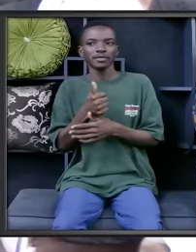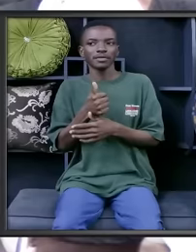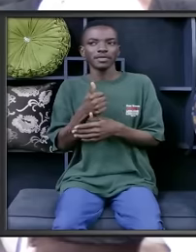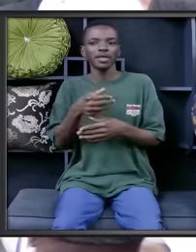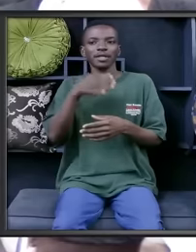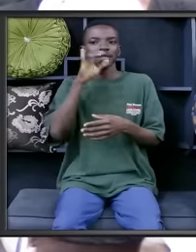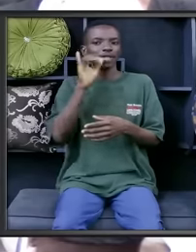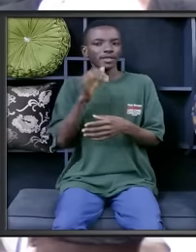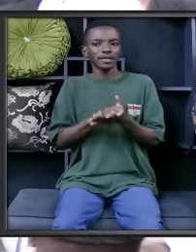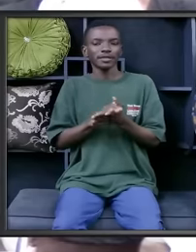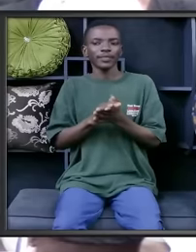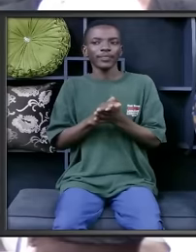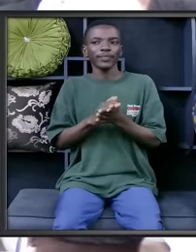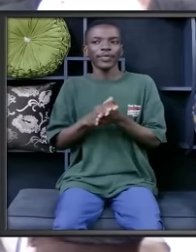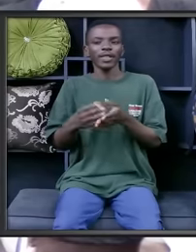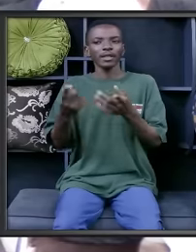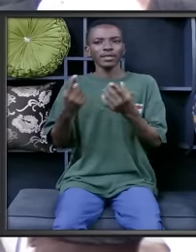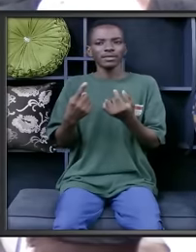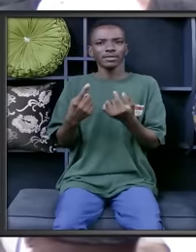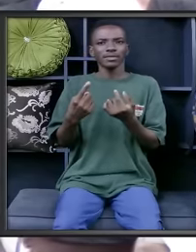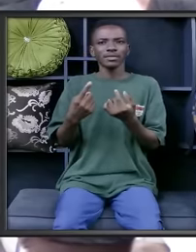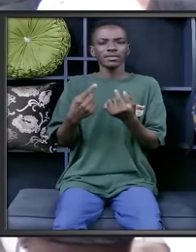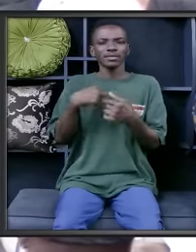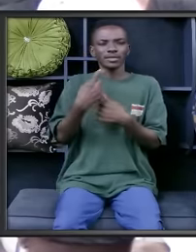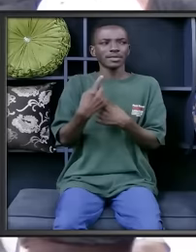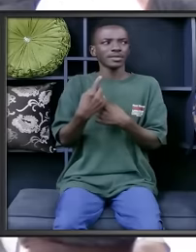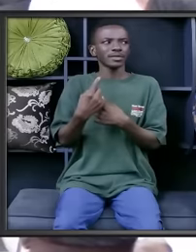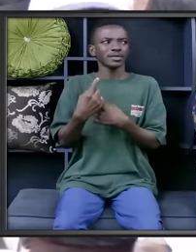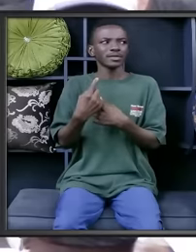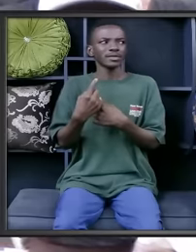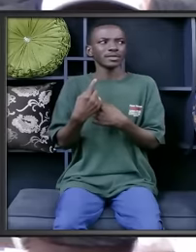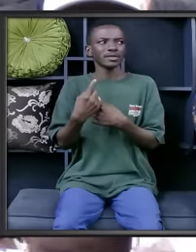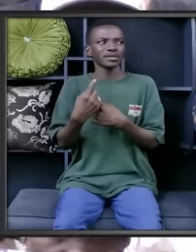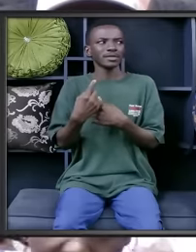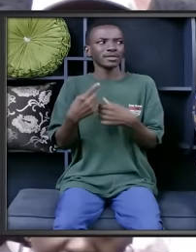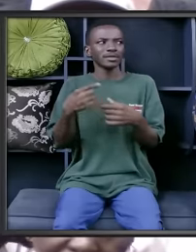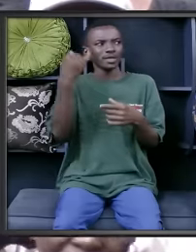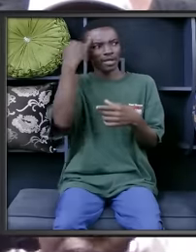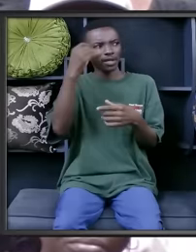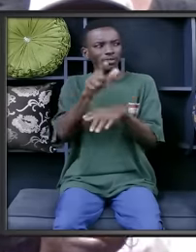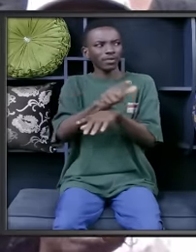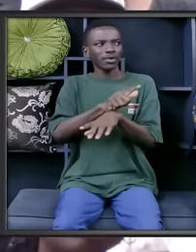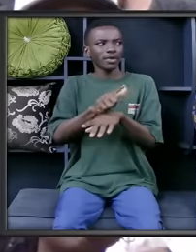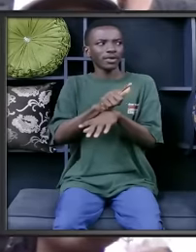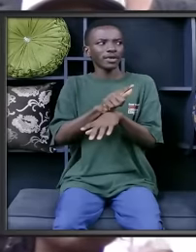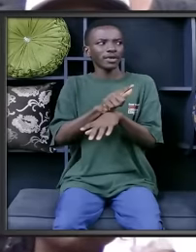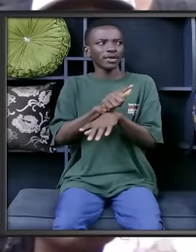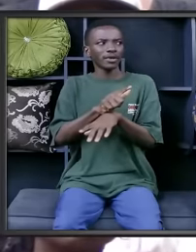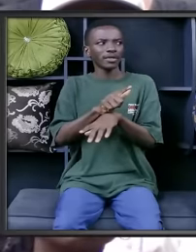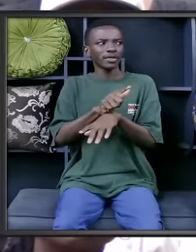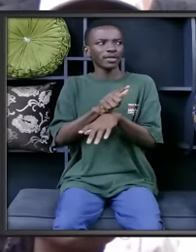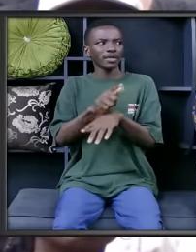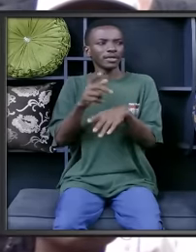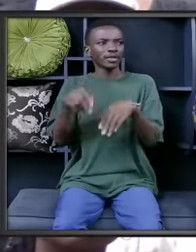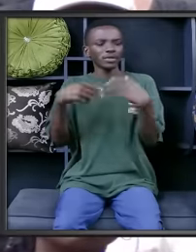drink the drink. So then come say. And you know say for Igbo land, make you